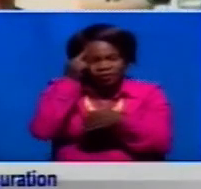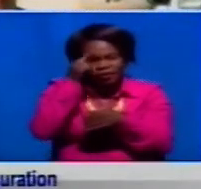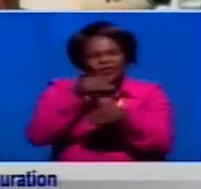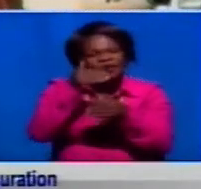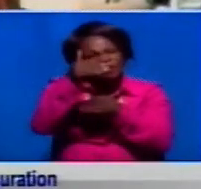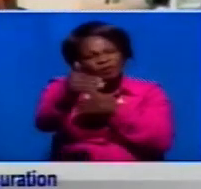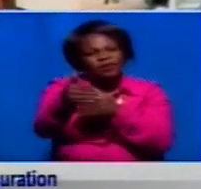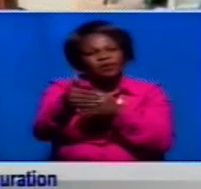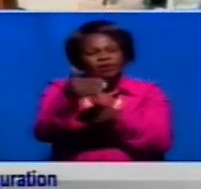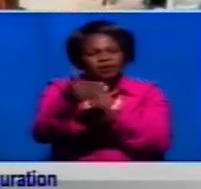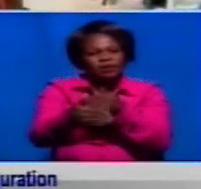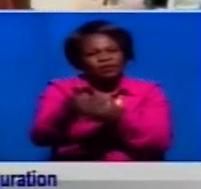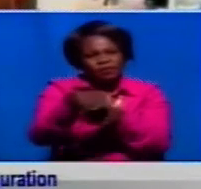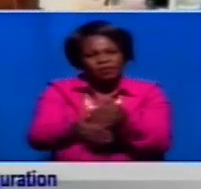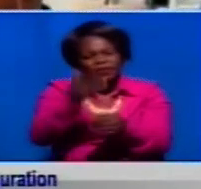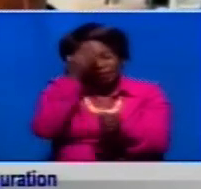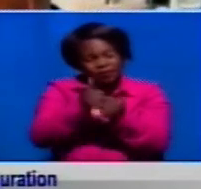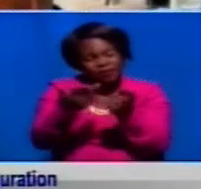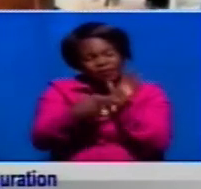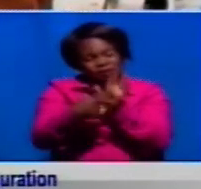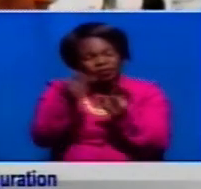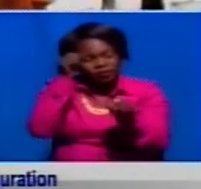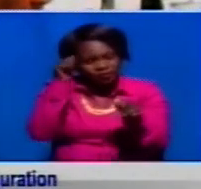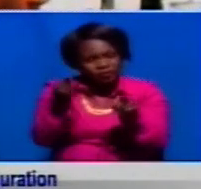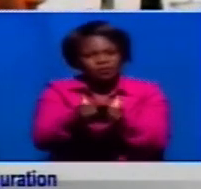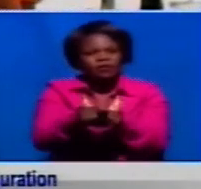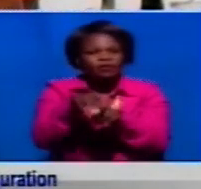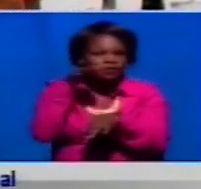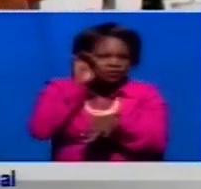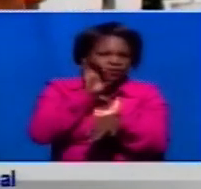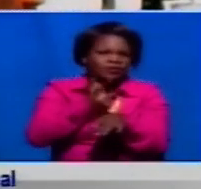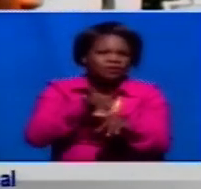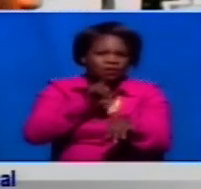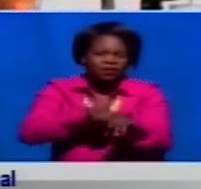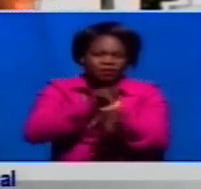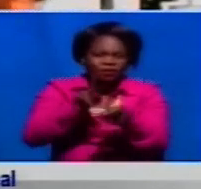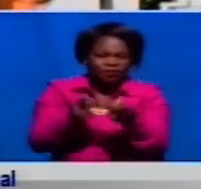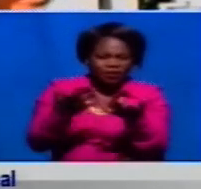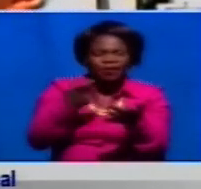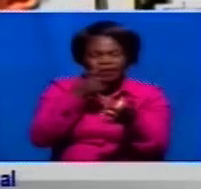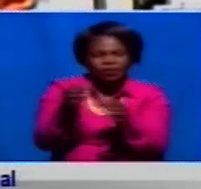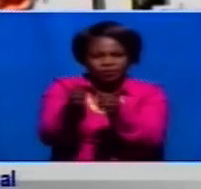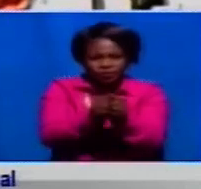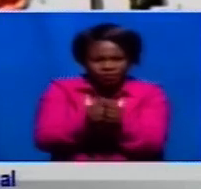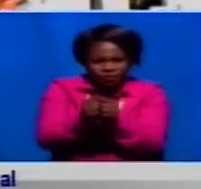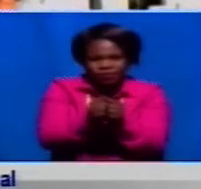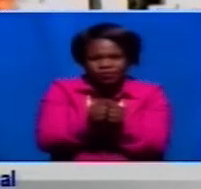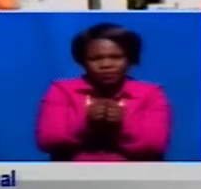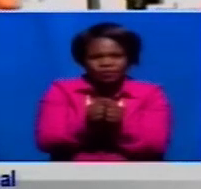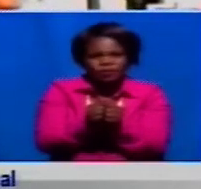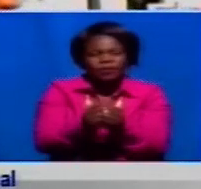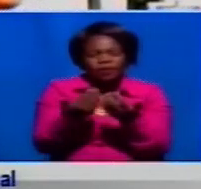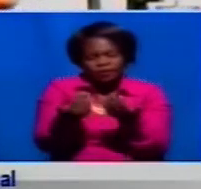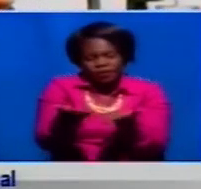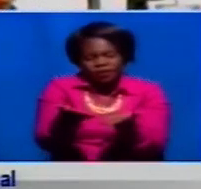They're also our brothers and cousins. And therefore, for an occasion like this, we have to be with them. And I'm here to